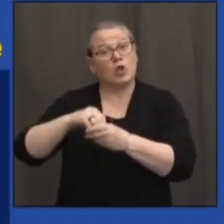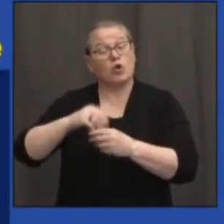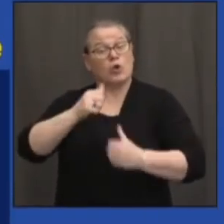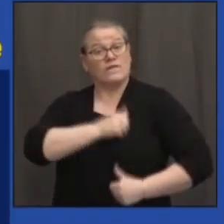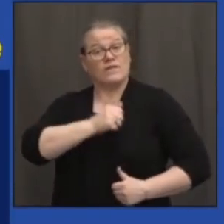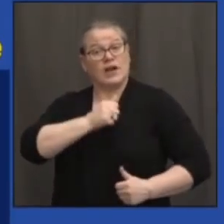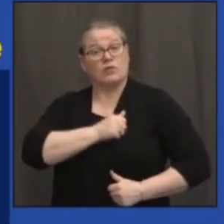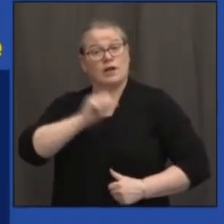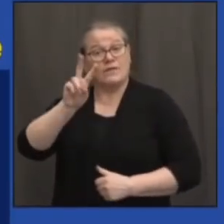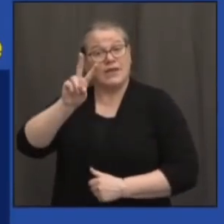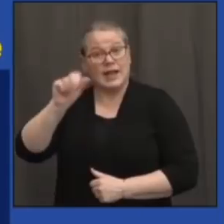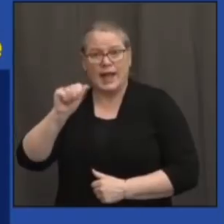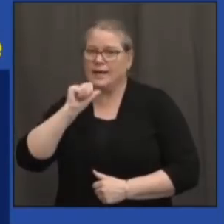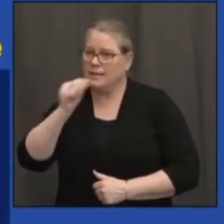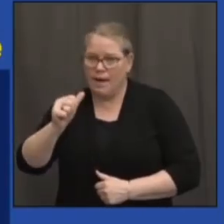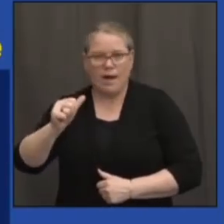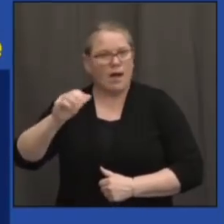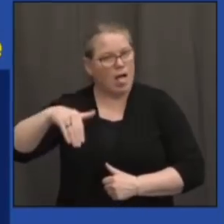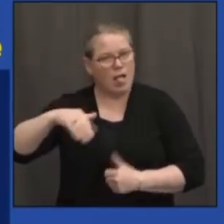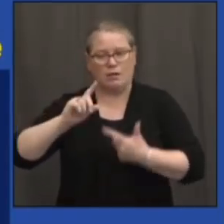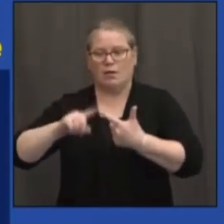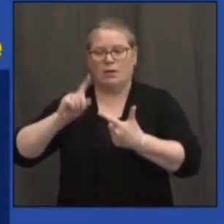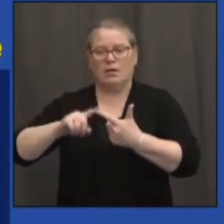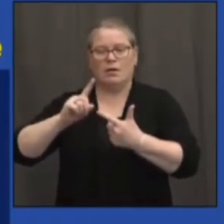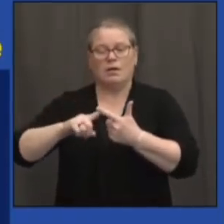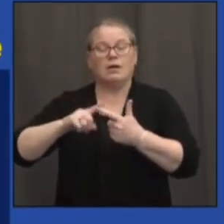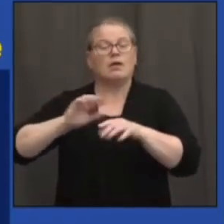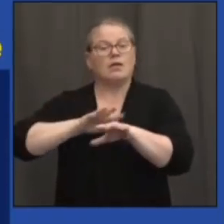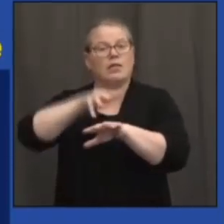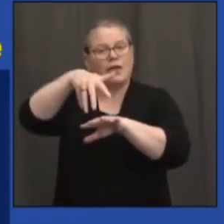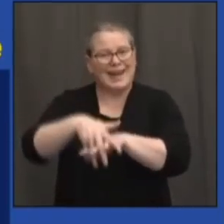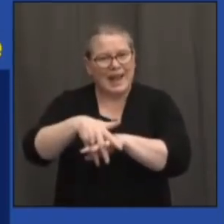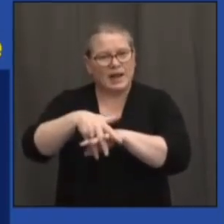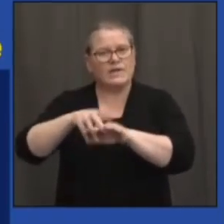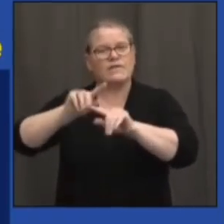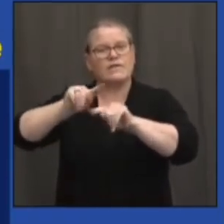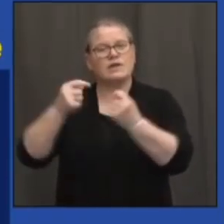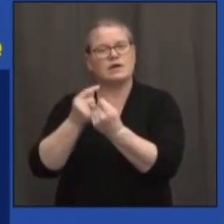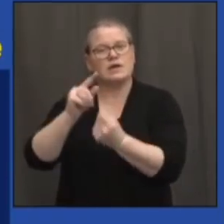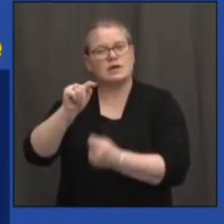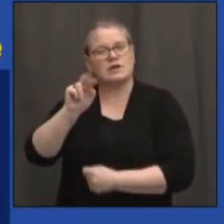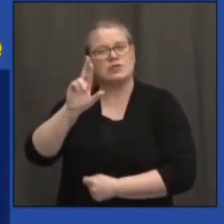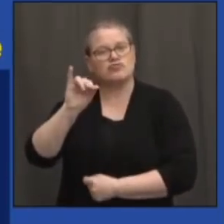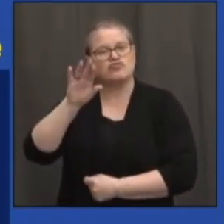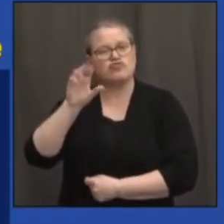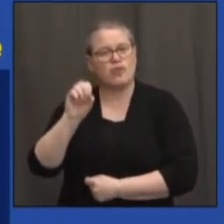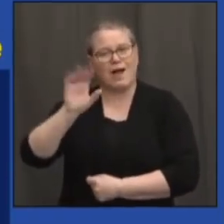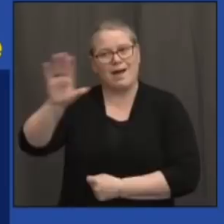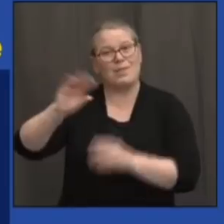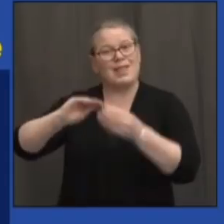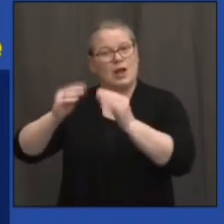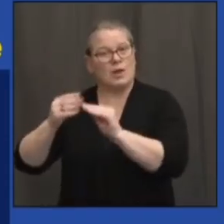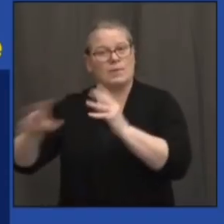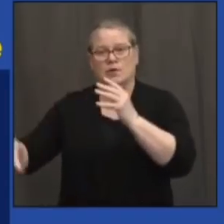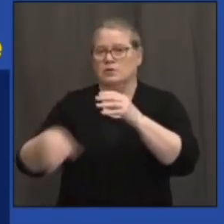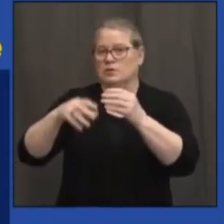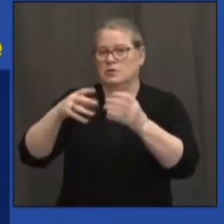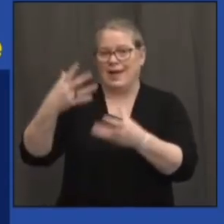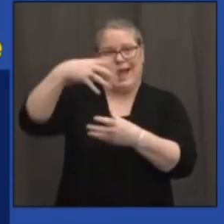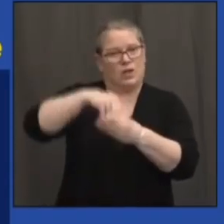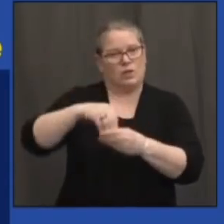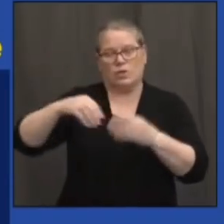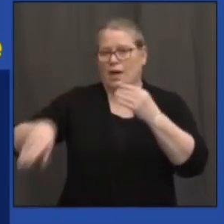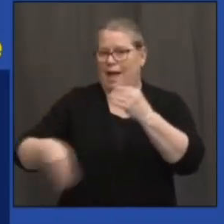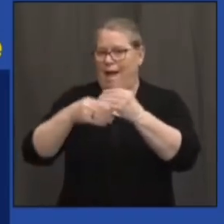you have with the tribes, which get a separate allocation. So probably over 1 million people in the state of Connecticut have received their